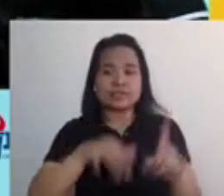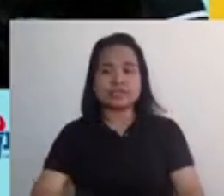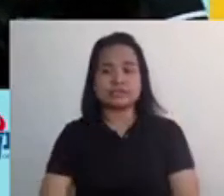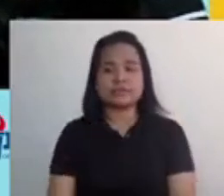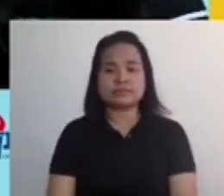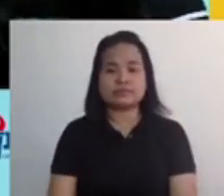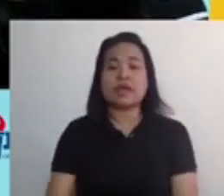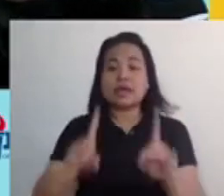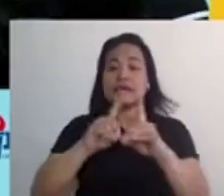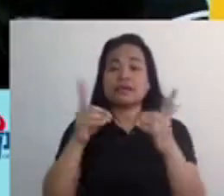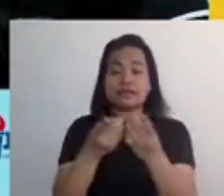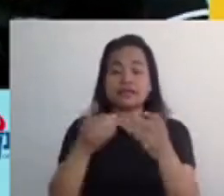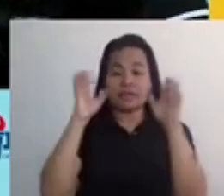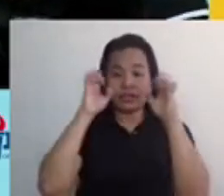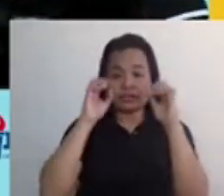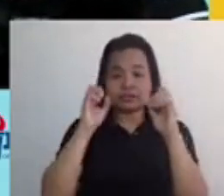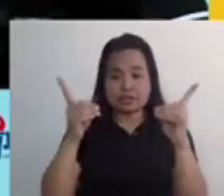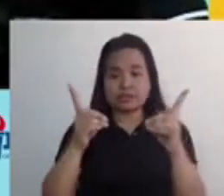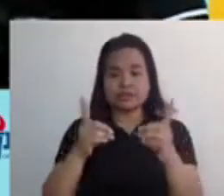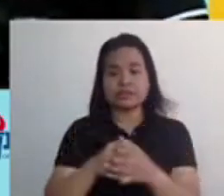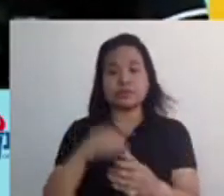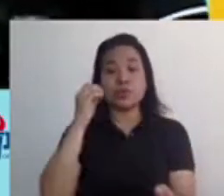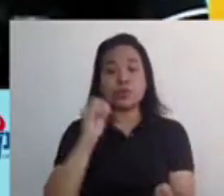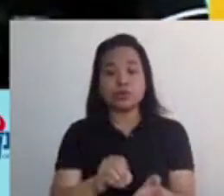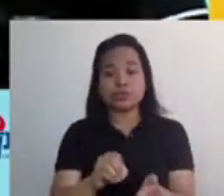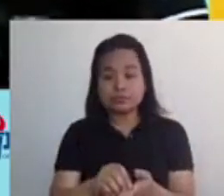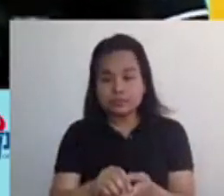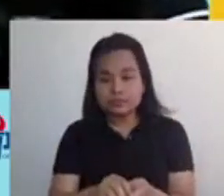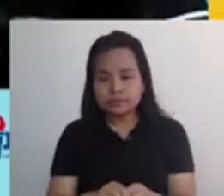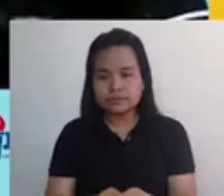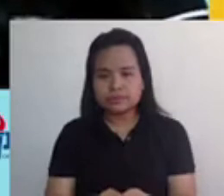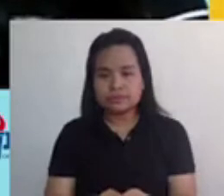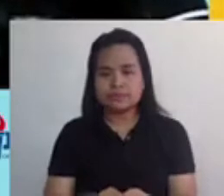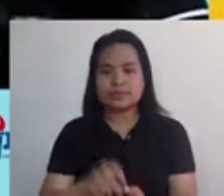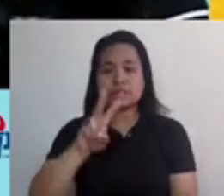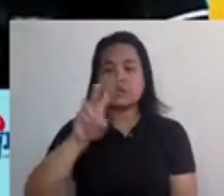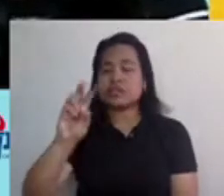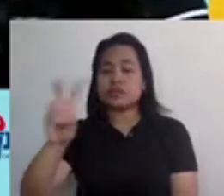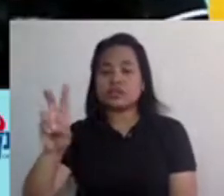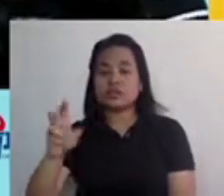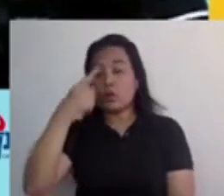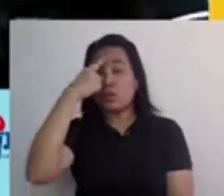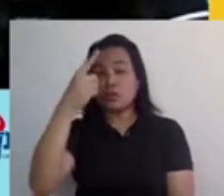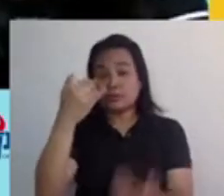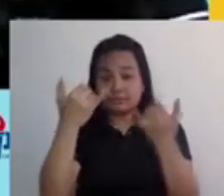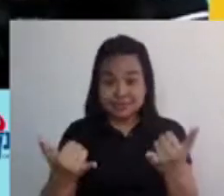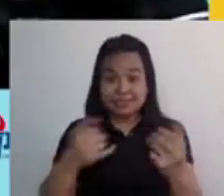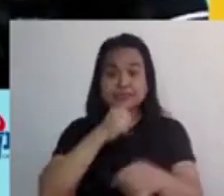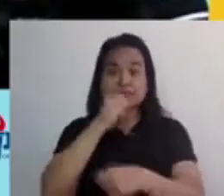Series 2022, we provided there that for this school year, there will be a maximum of 2